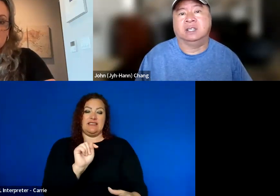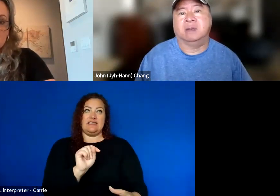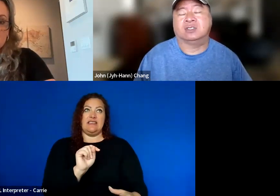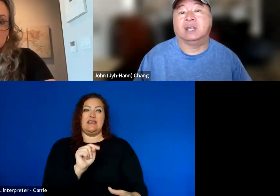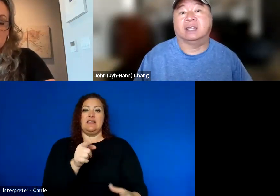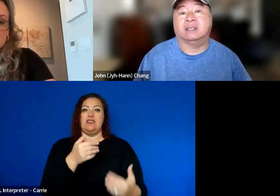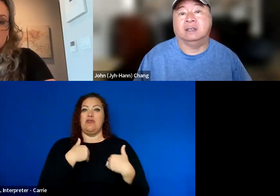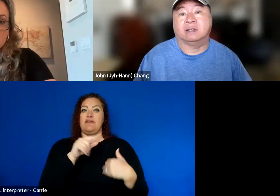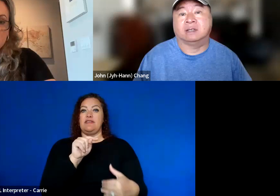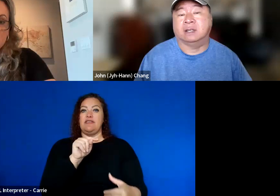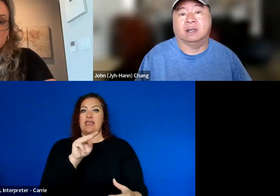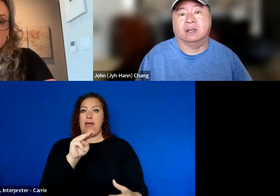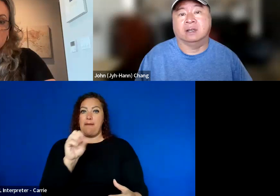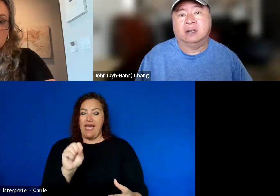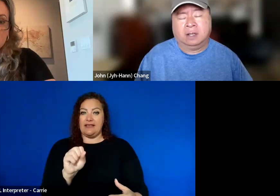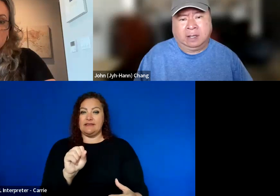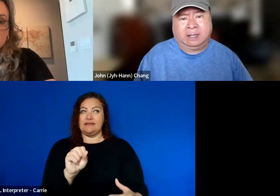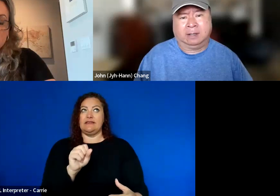the TMS, you got the